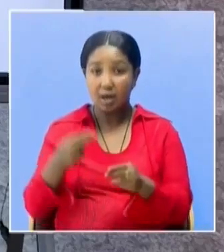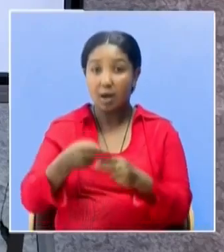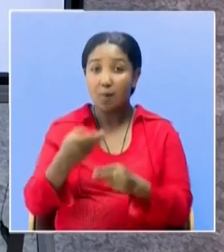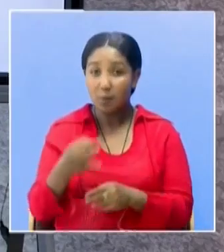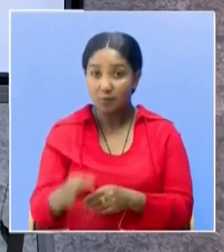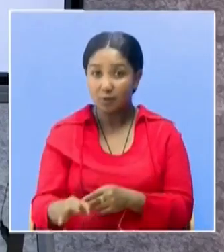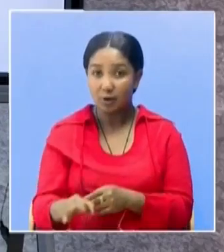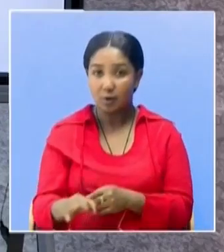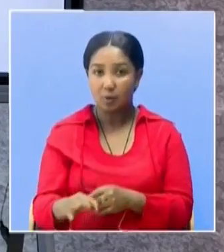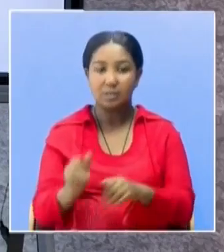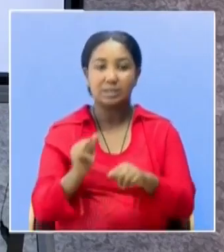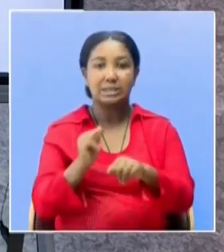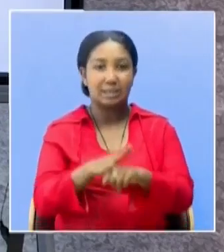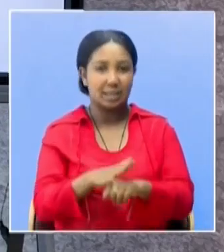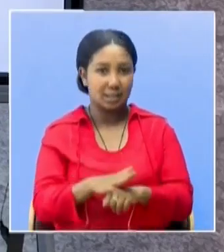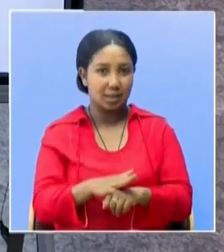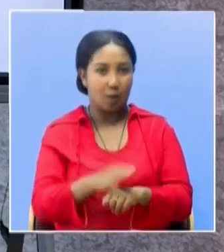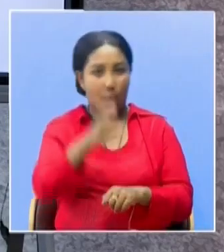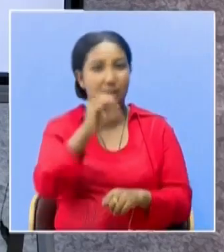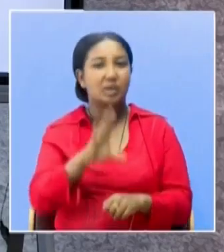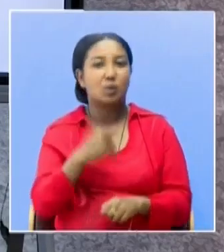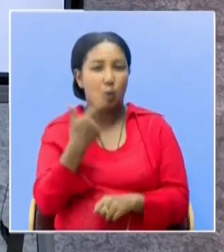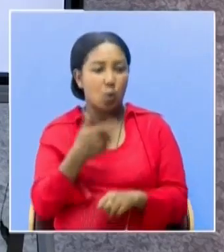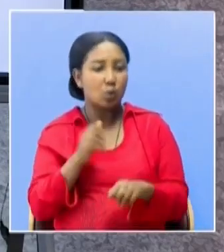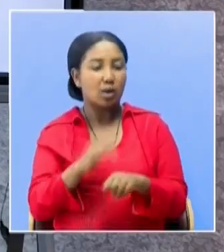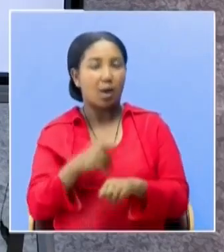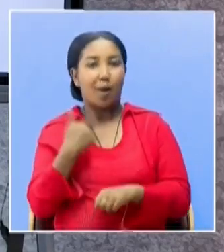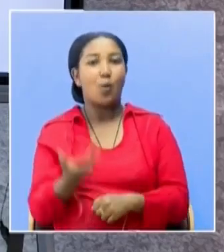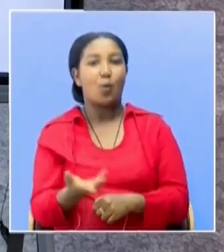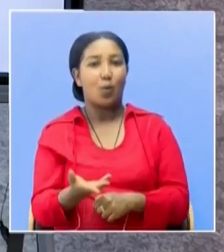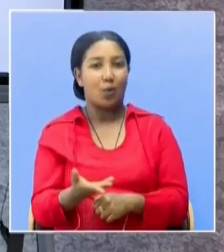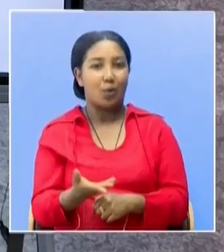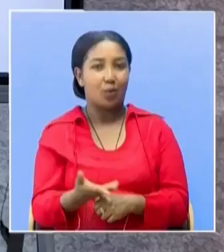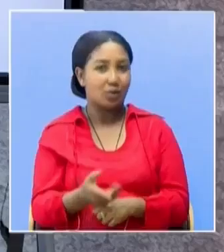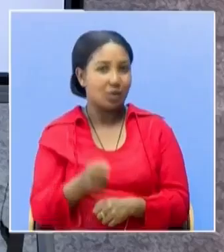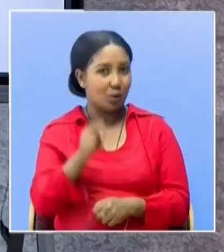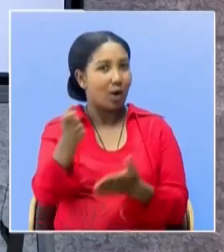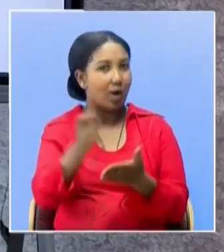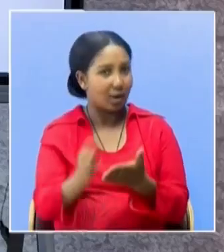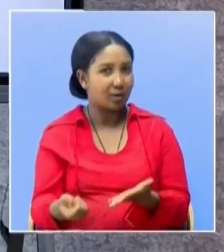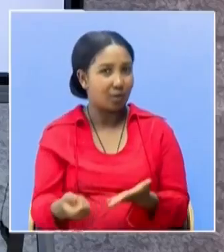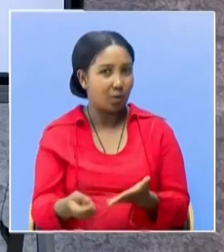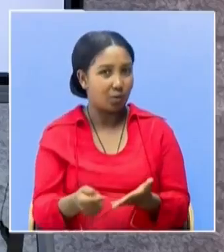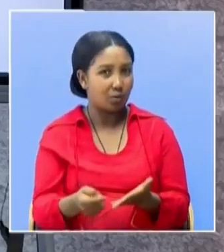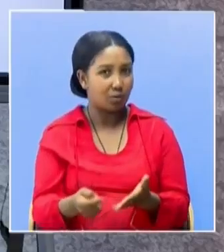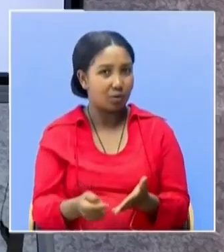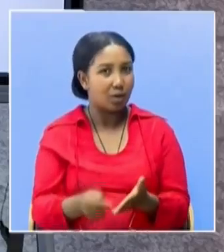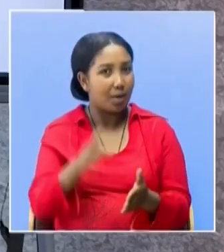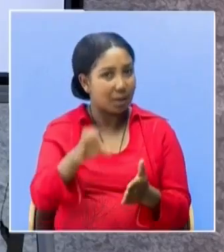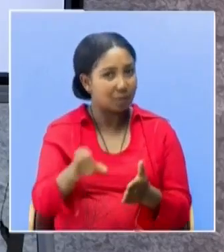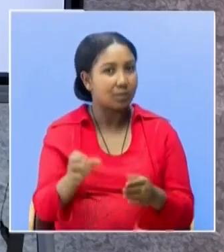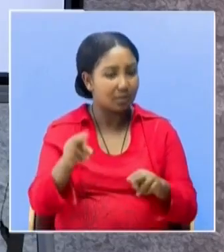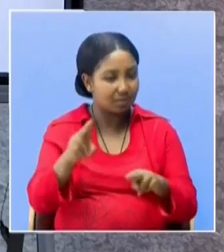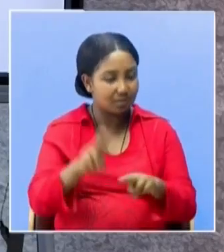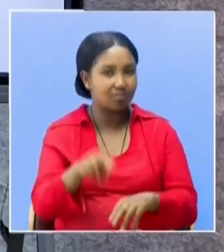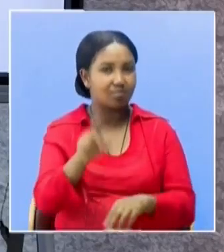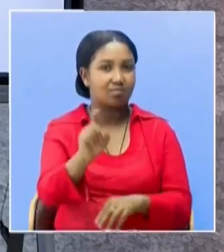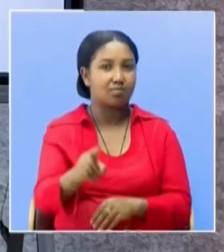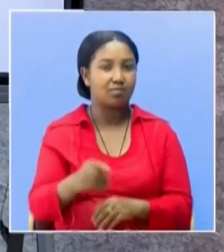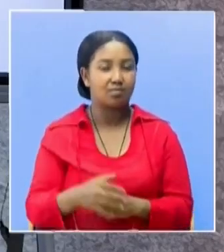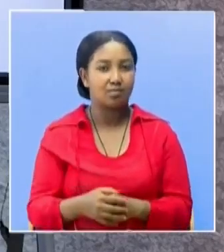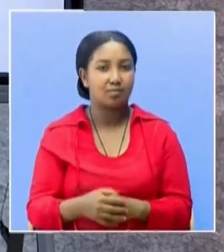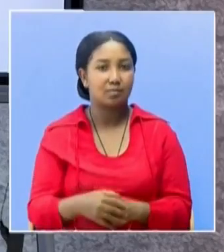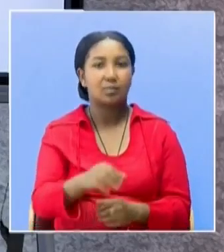what? The name of a person or a name of your friend that you are writing to. Must be written in the case of this sender's